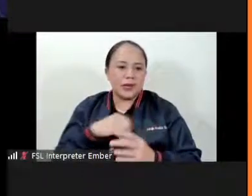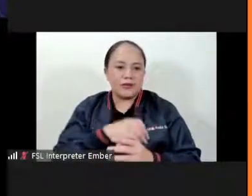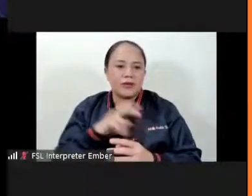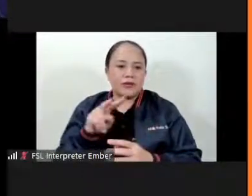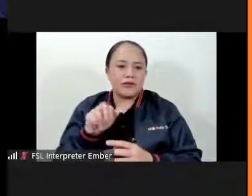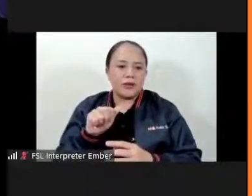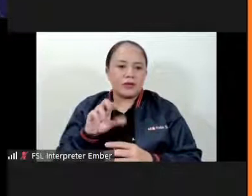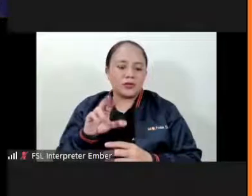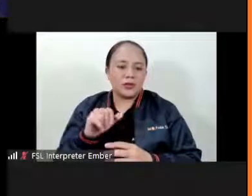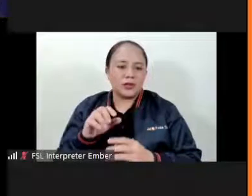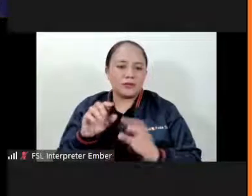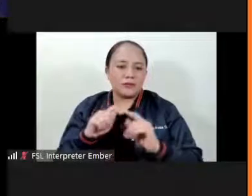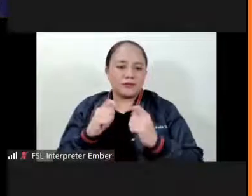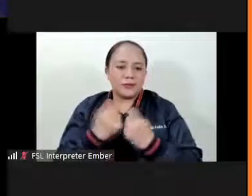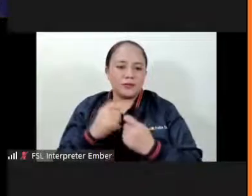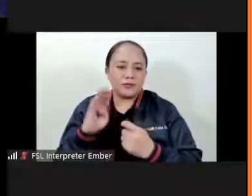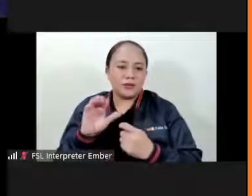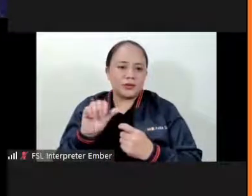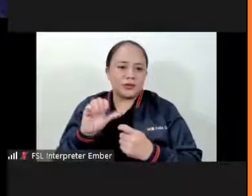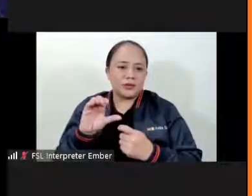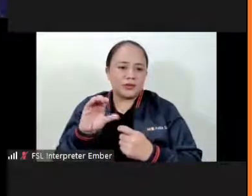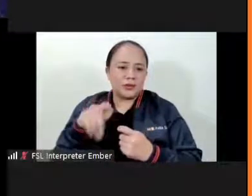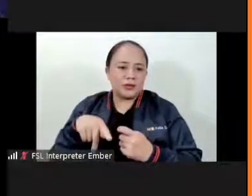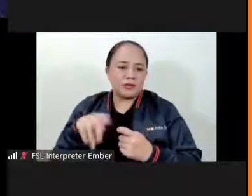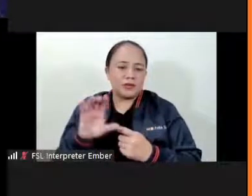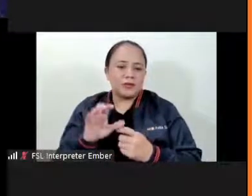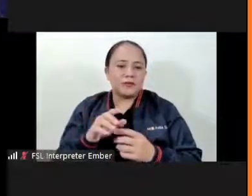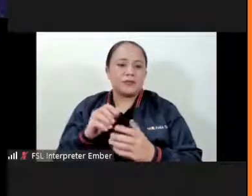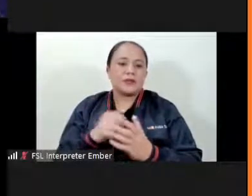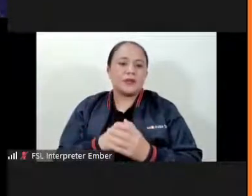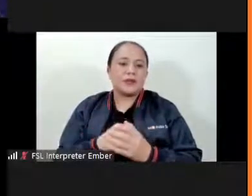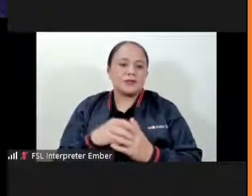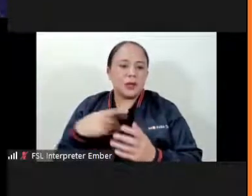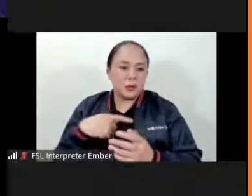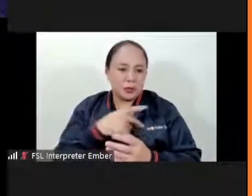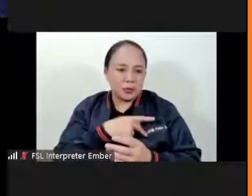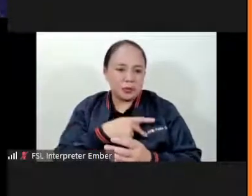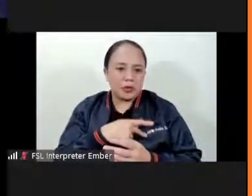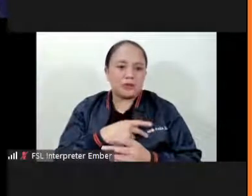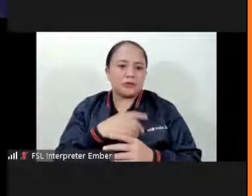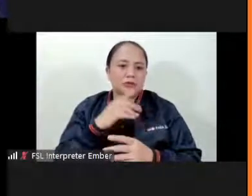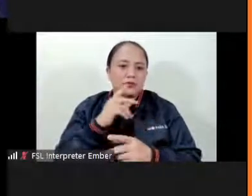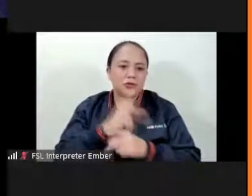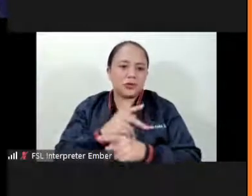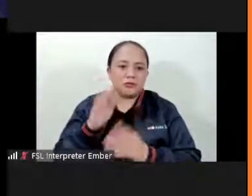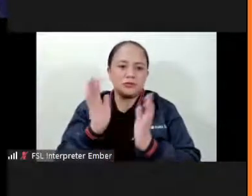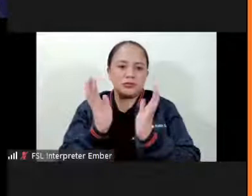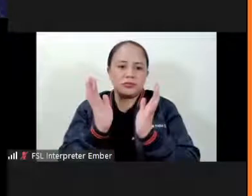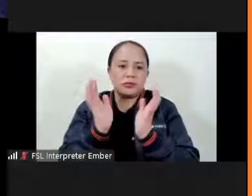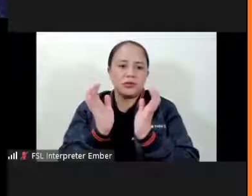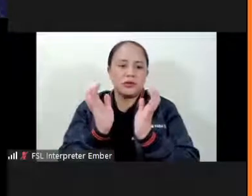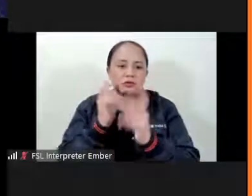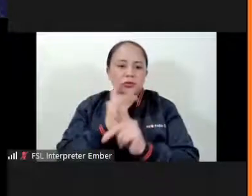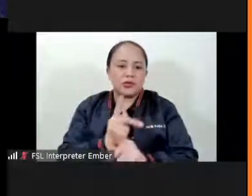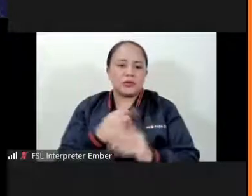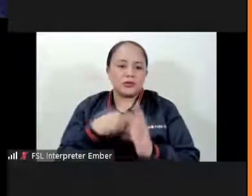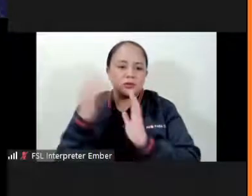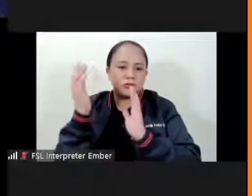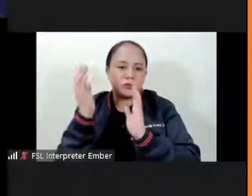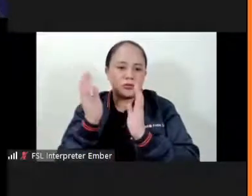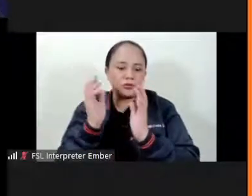team with our coordinators and IT support, and the Child Protection Unit staff or service providers.